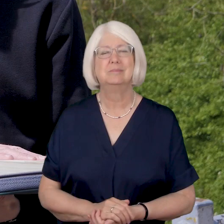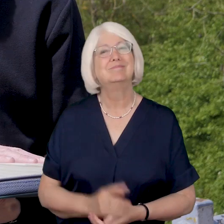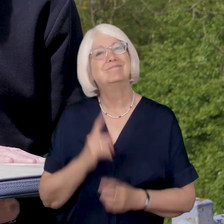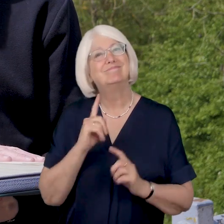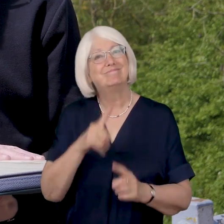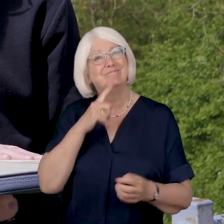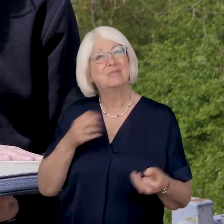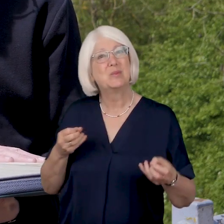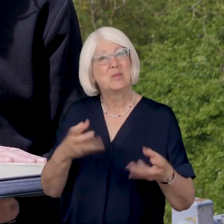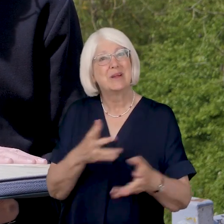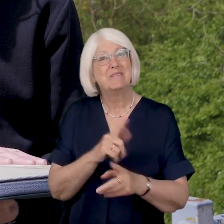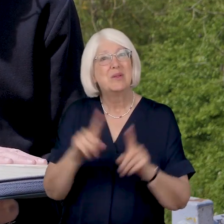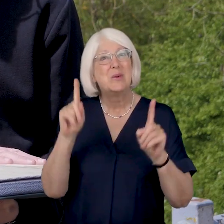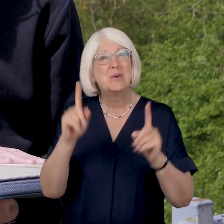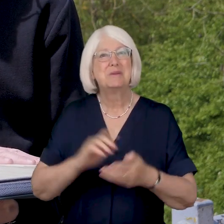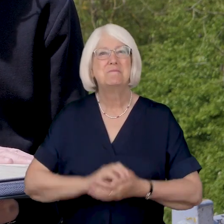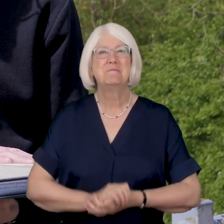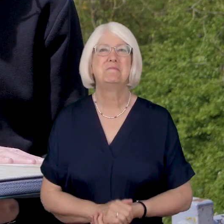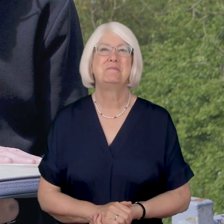This is the word of the Lord.